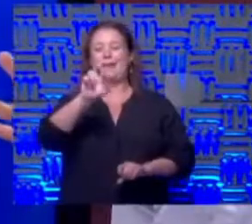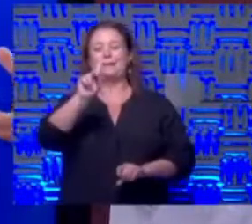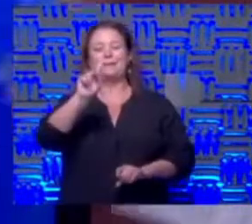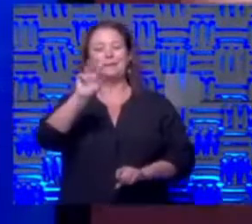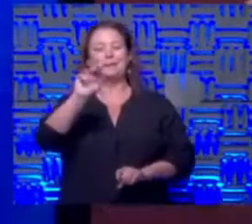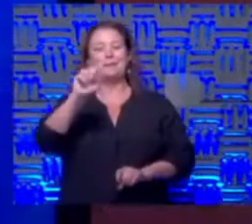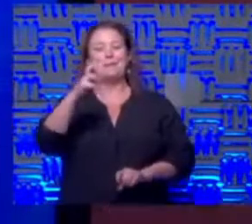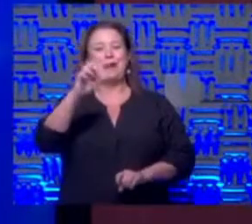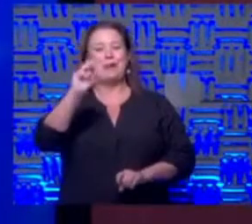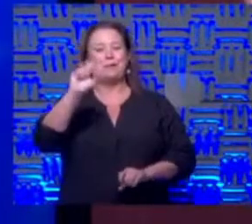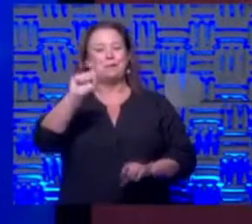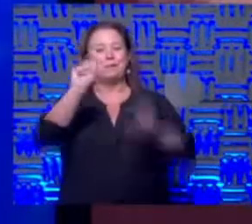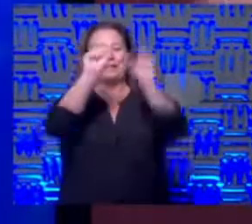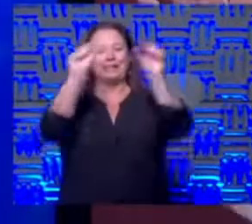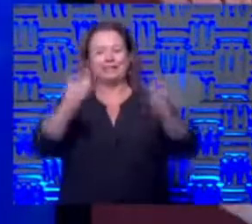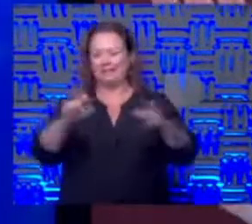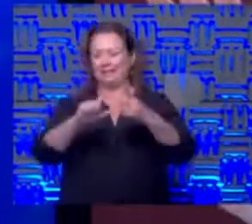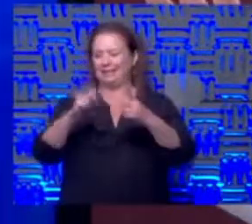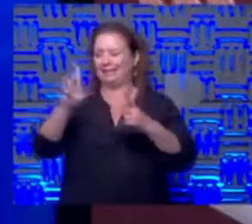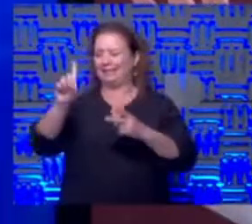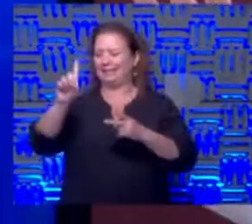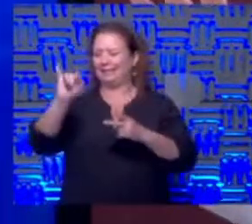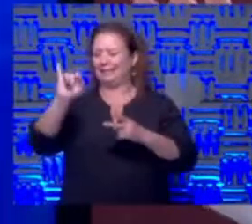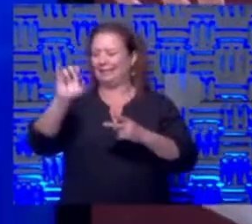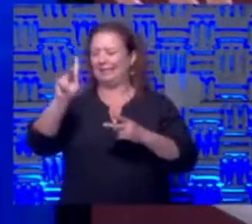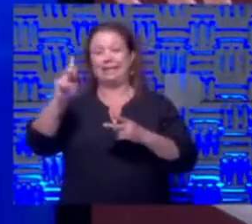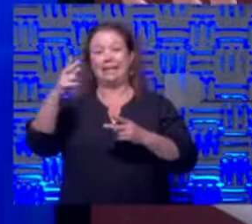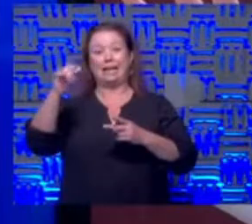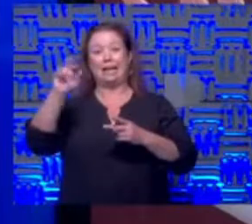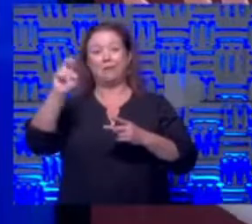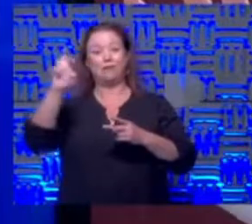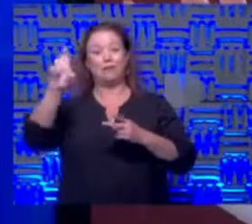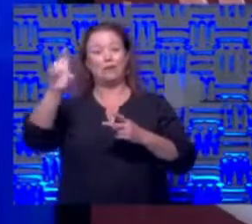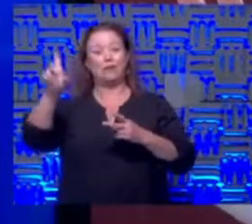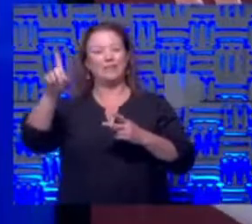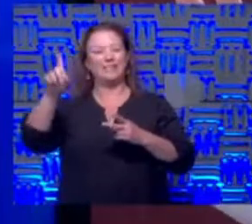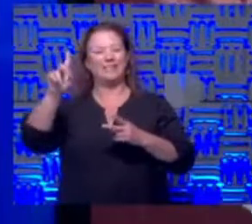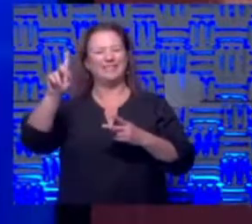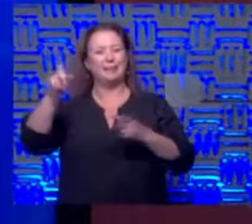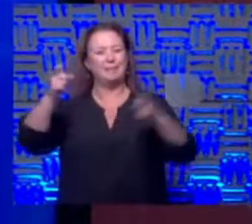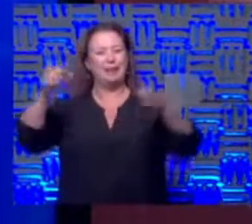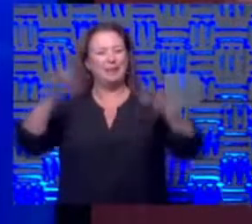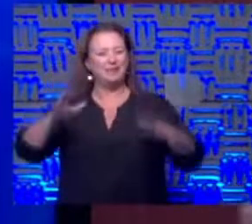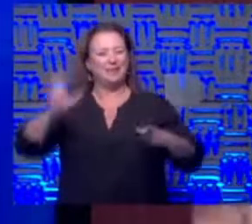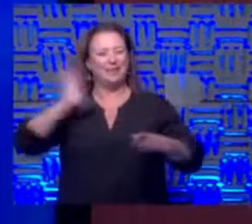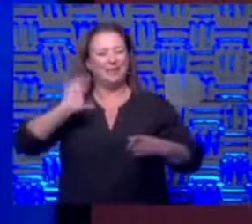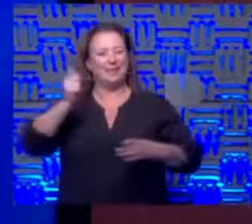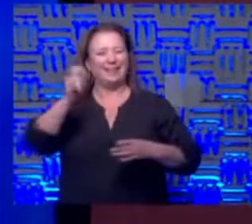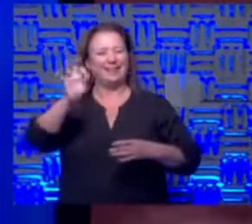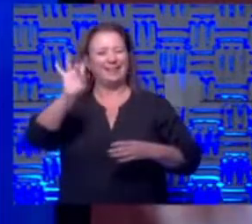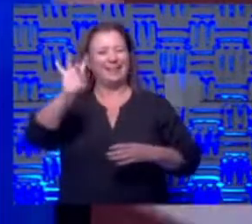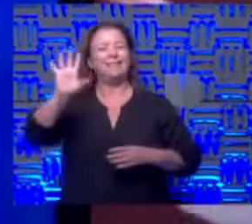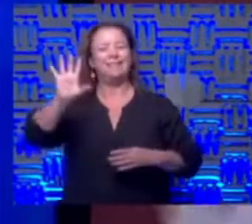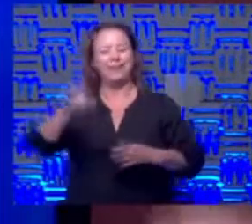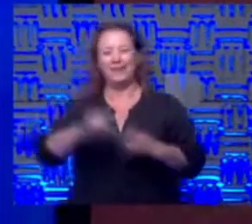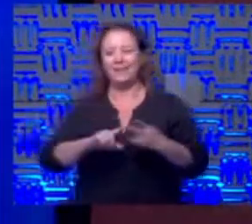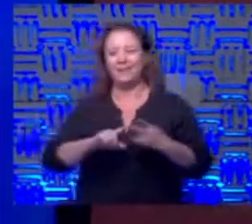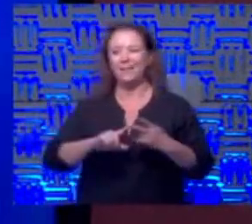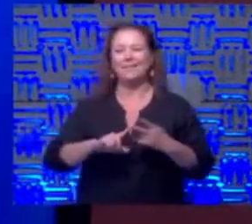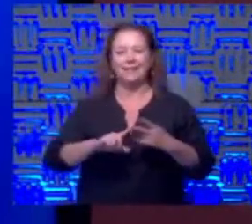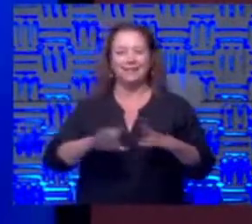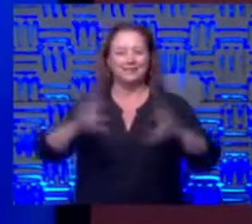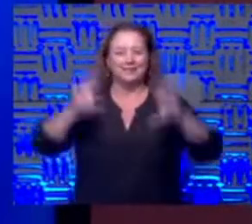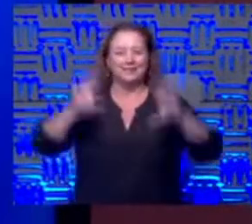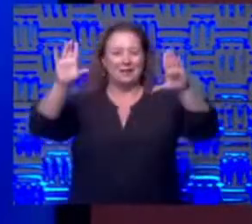and I think Dick Hauser, some of you will remember, the 85 World Series manager, and some other players were in their cutouts. Guys there too. That was